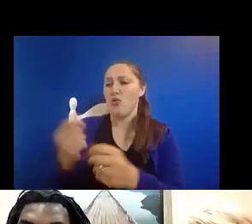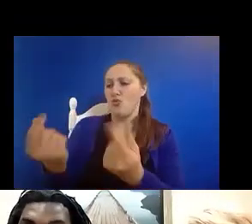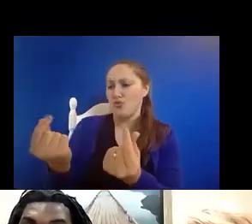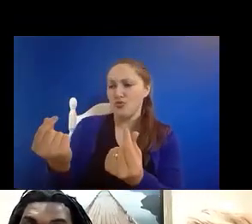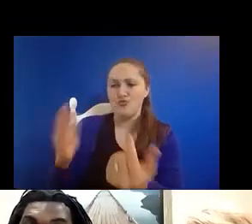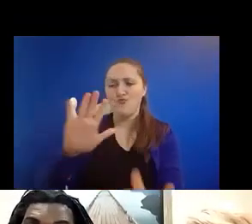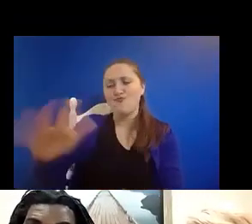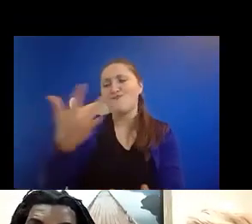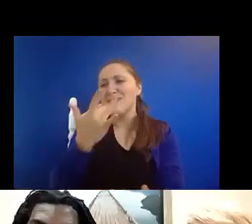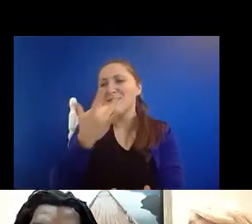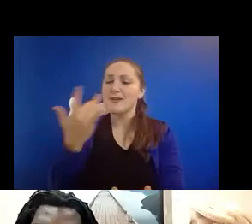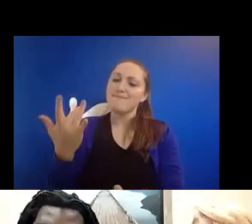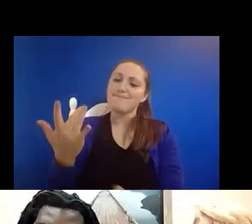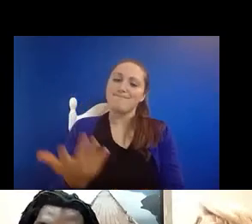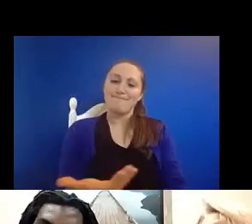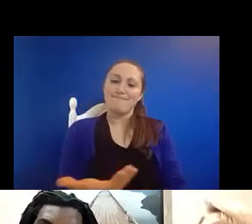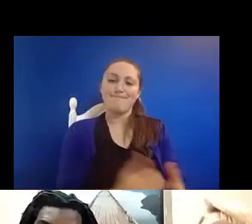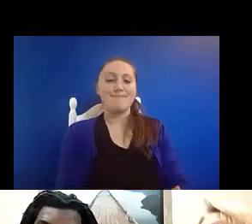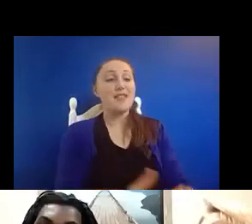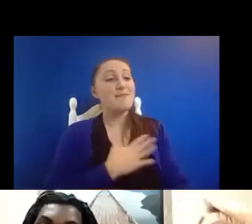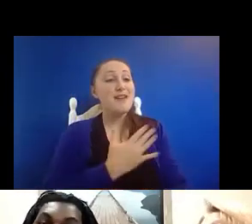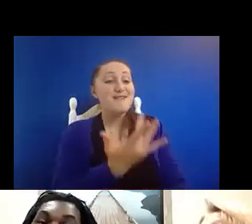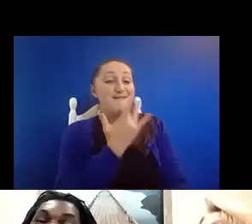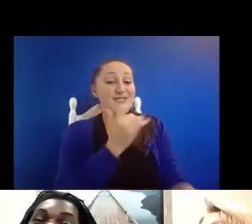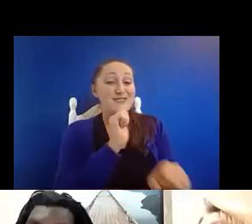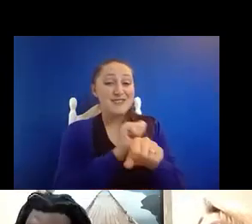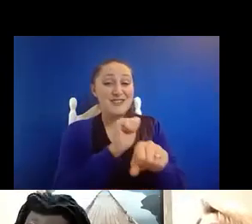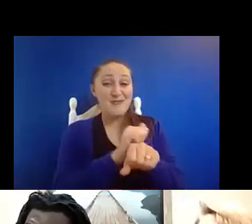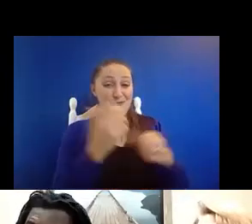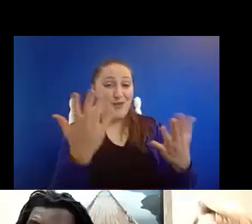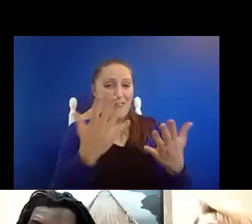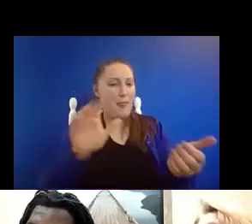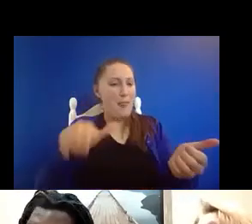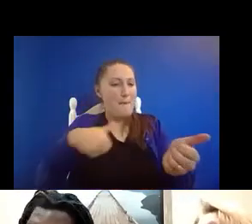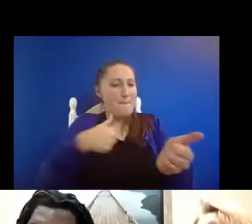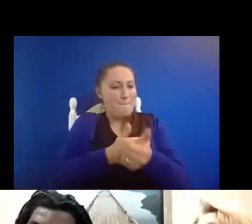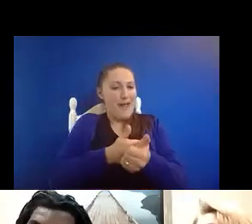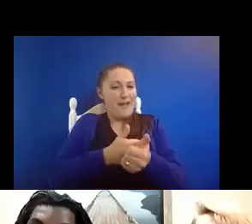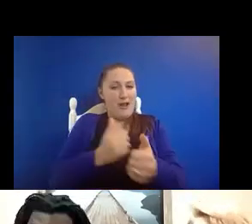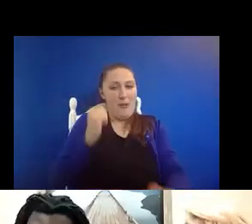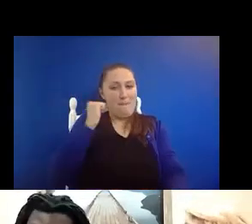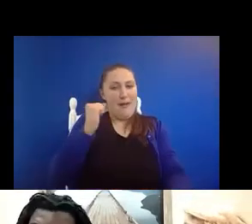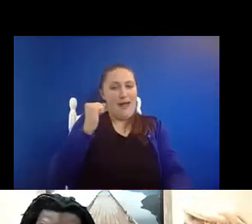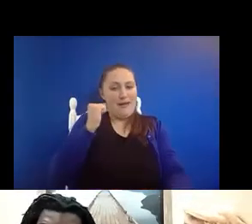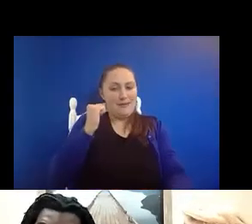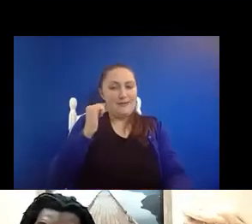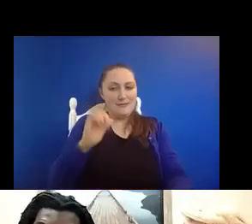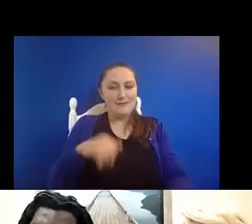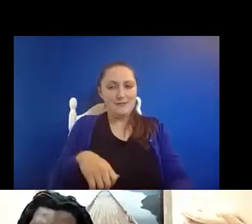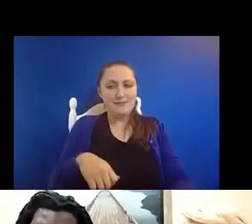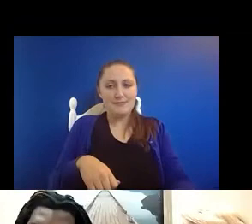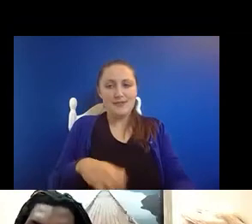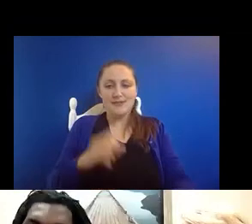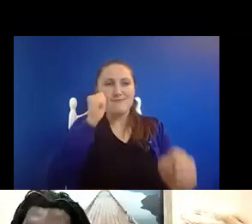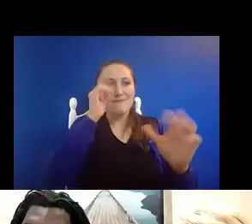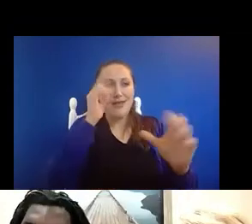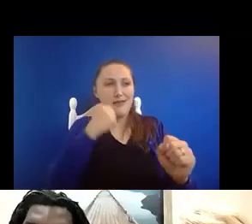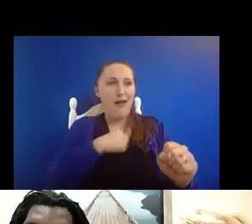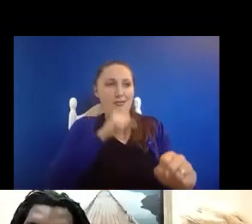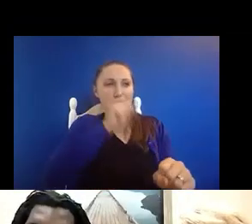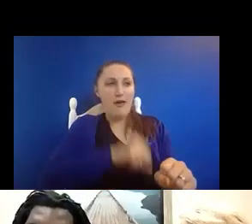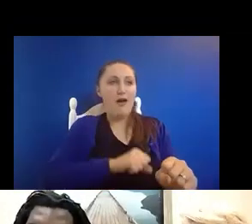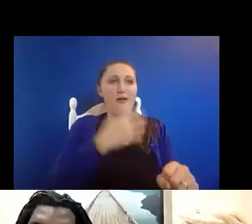task? Well, my favorite task is being in the back. Oh. It's really amazing. I love going